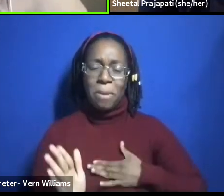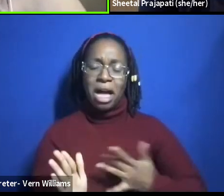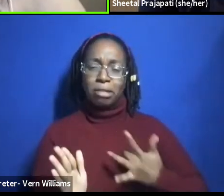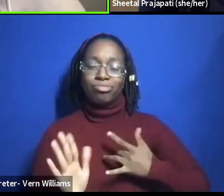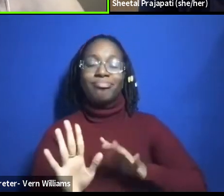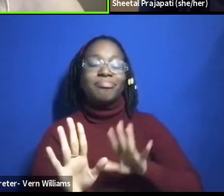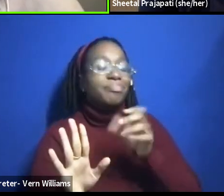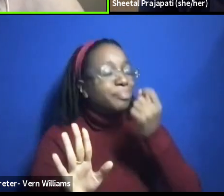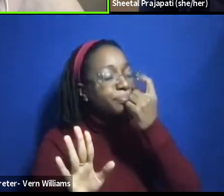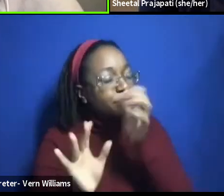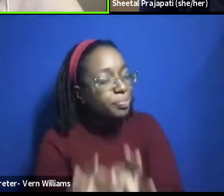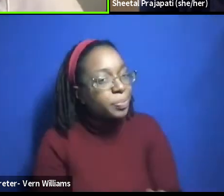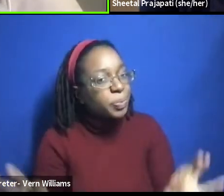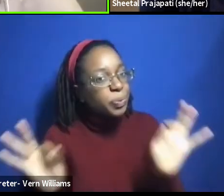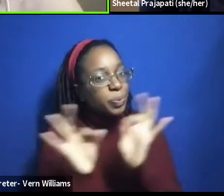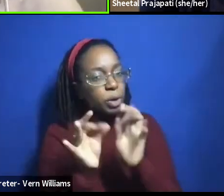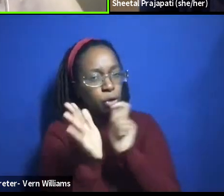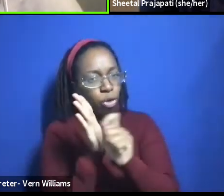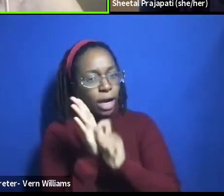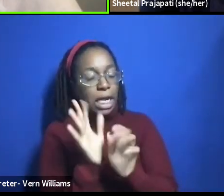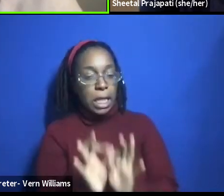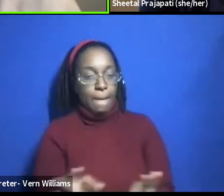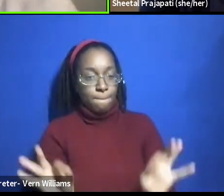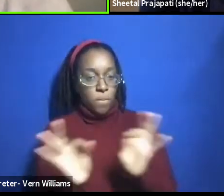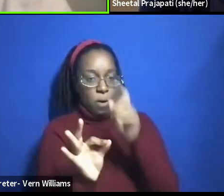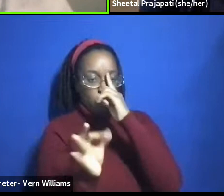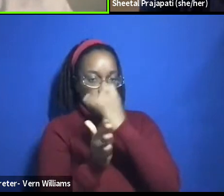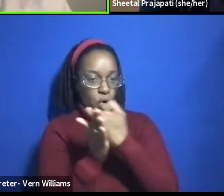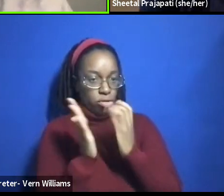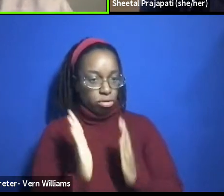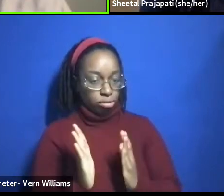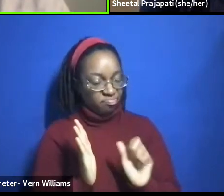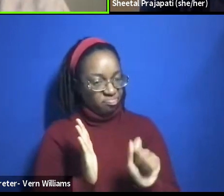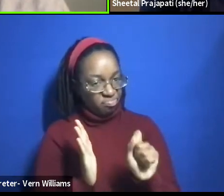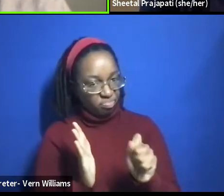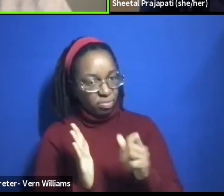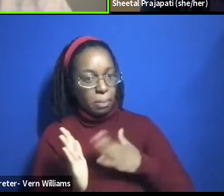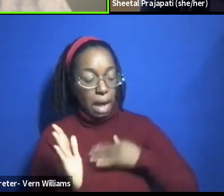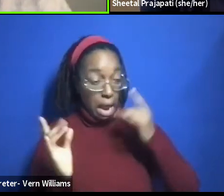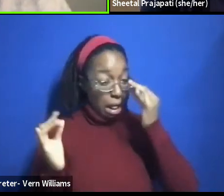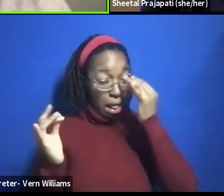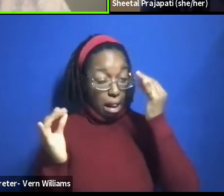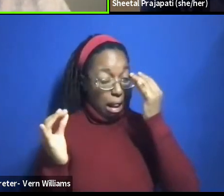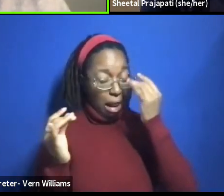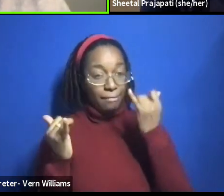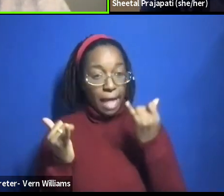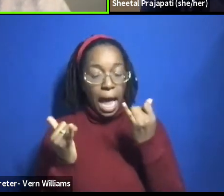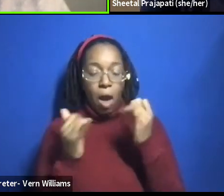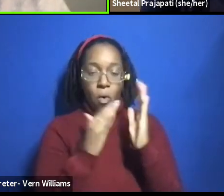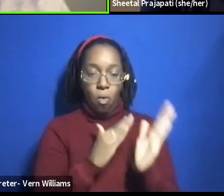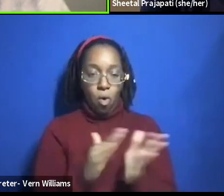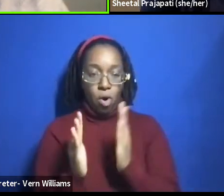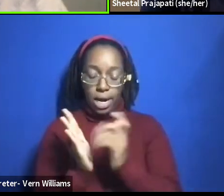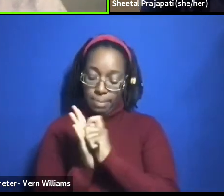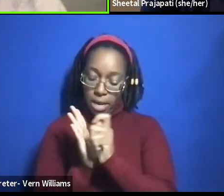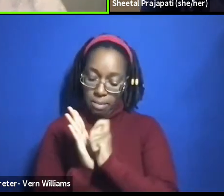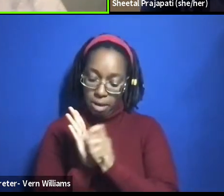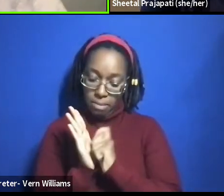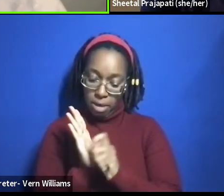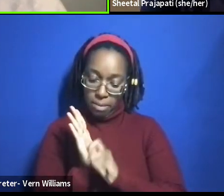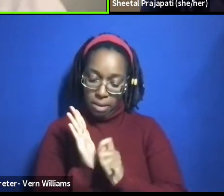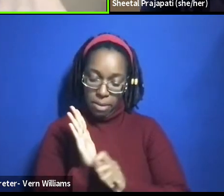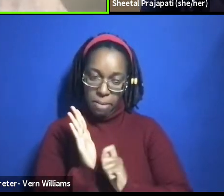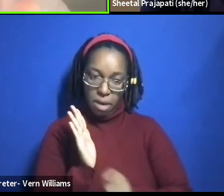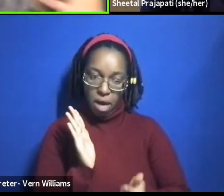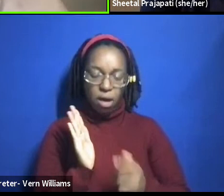is really important as a visual artist. It allows me to organize my thoughts. It's, to me, writing is like the drawing of the